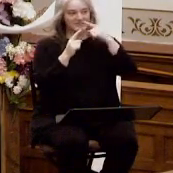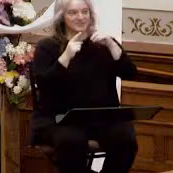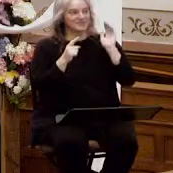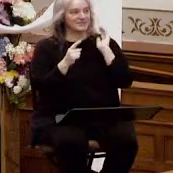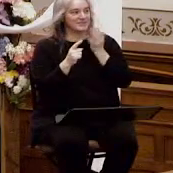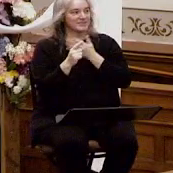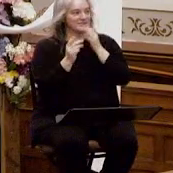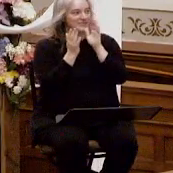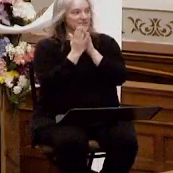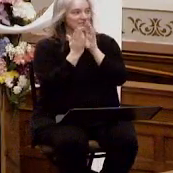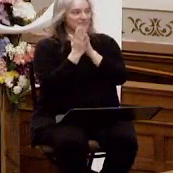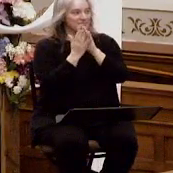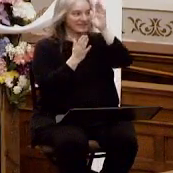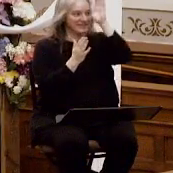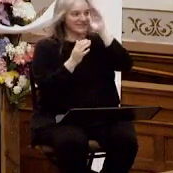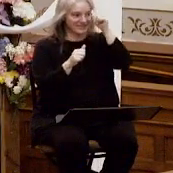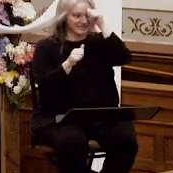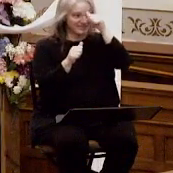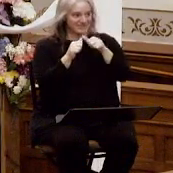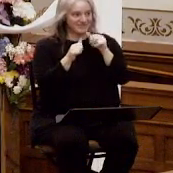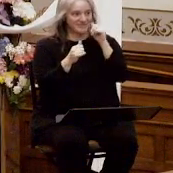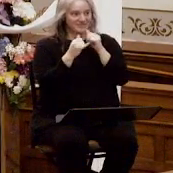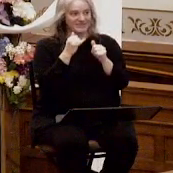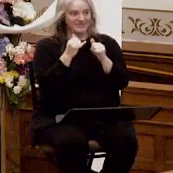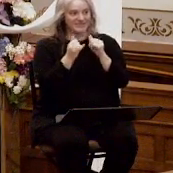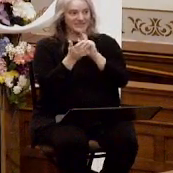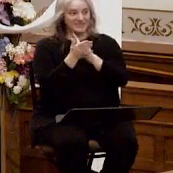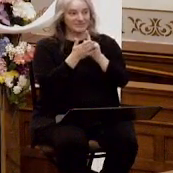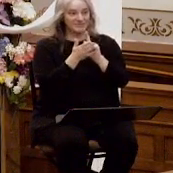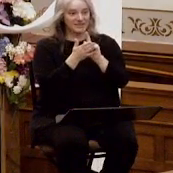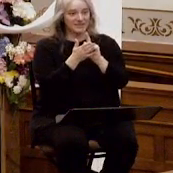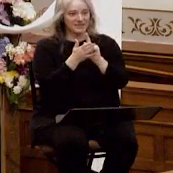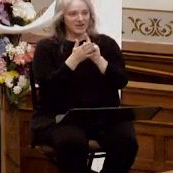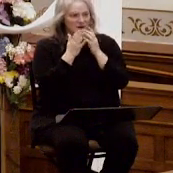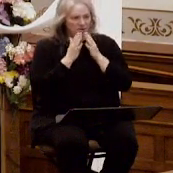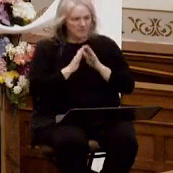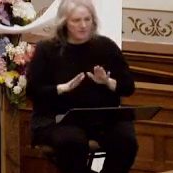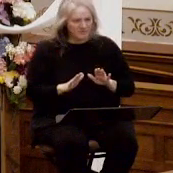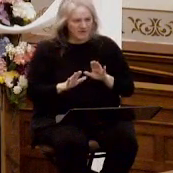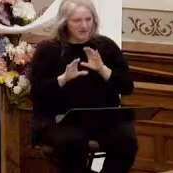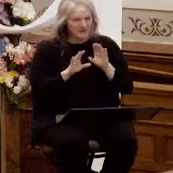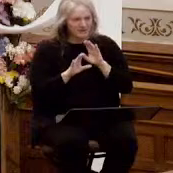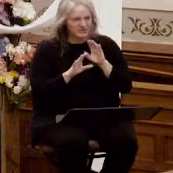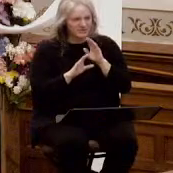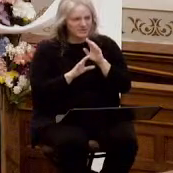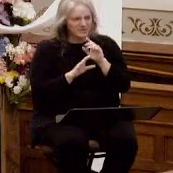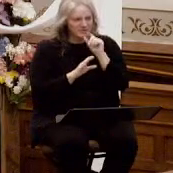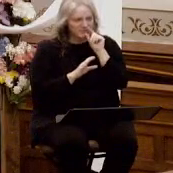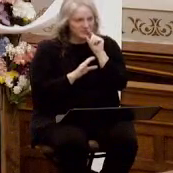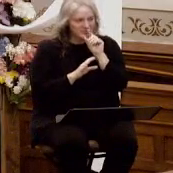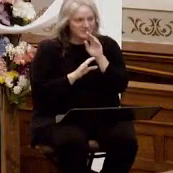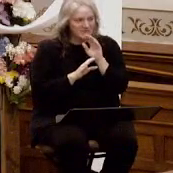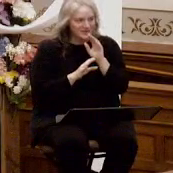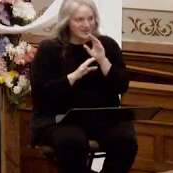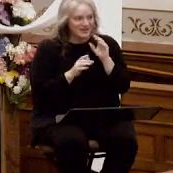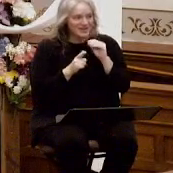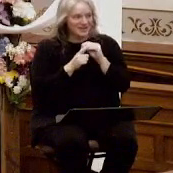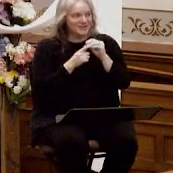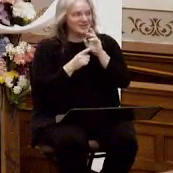God, remember from last week, are we quiet and do it in whispers, Or are we loud and shout it out?